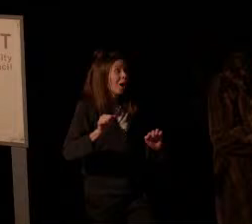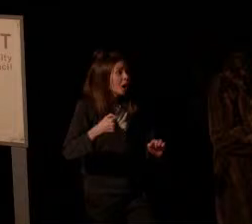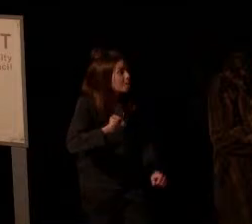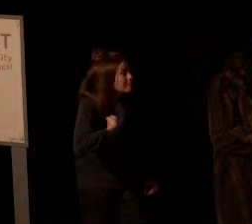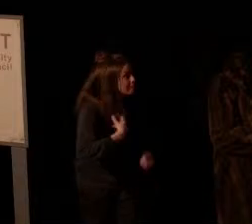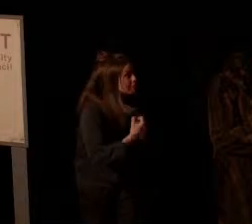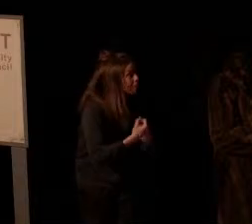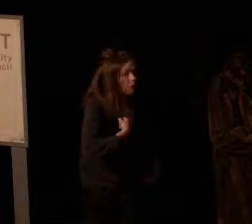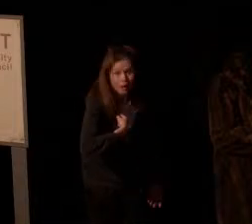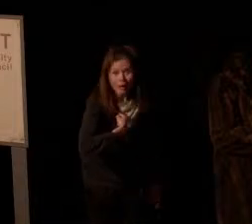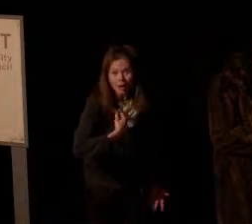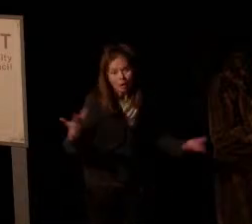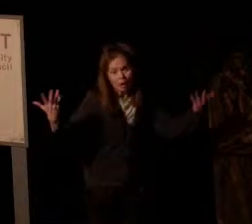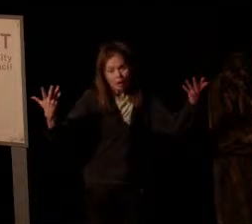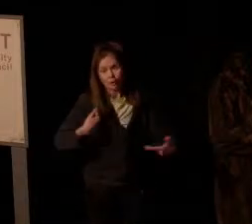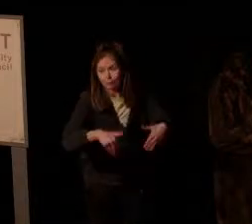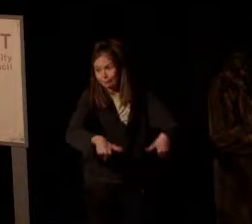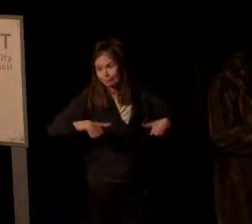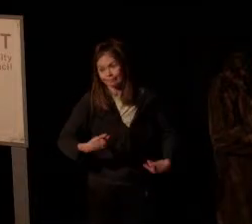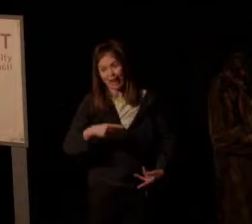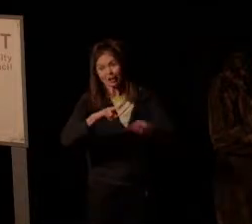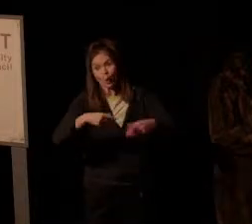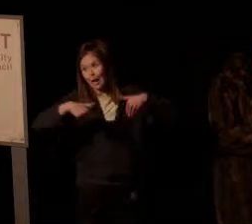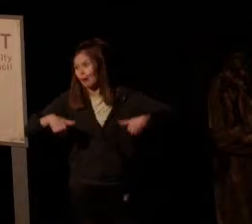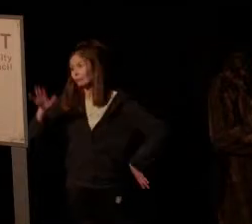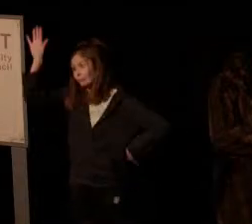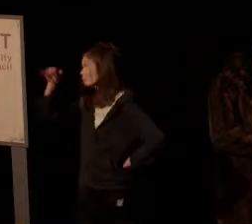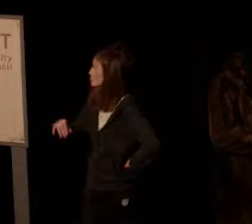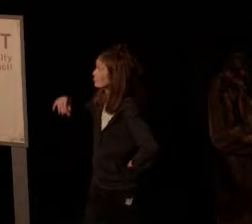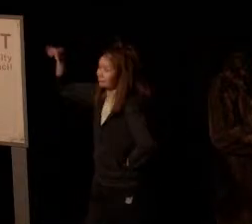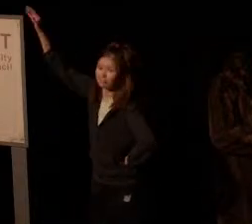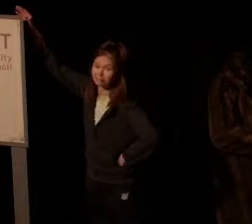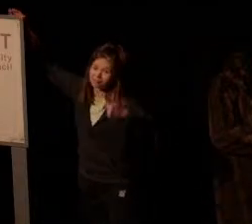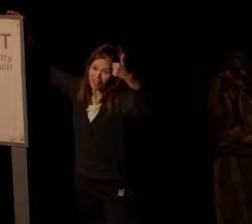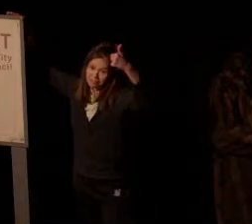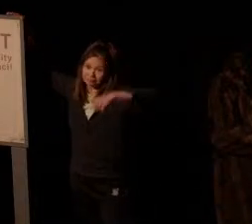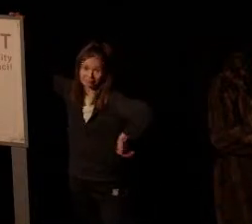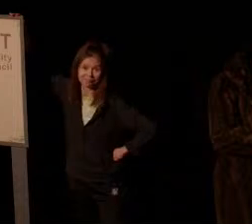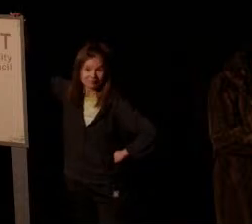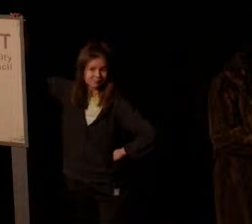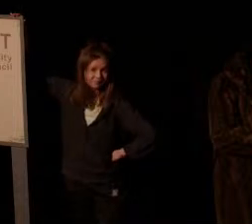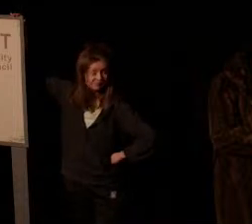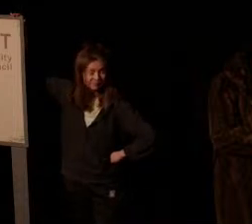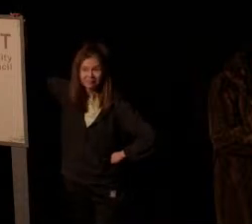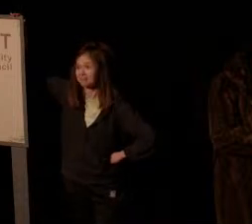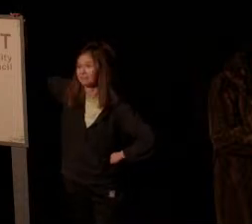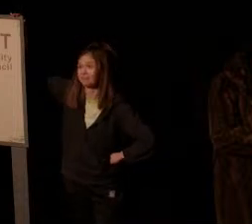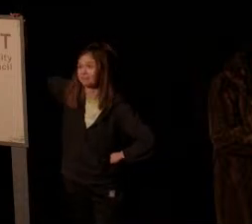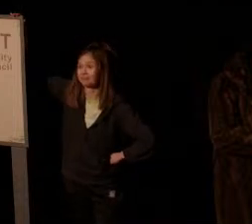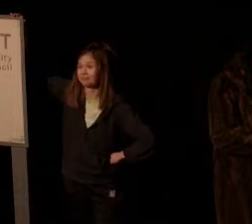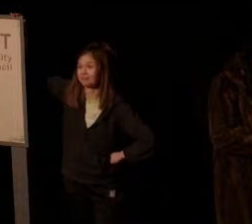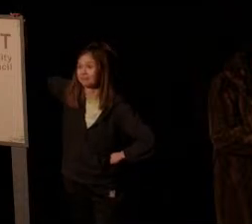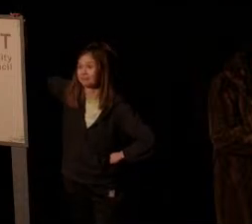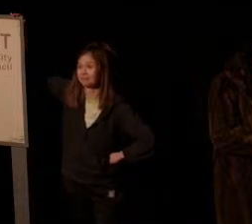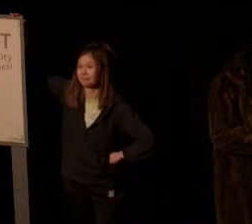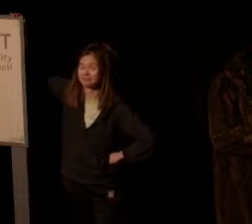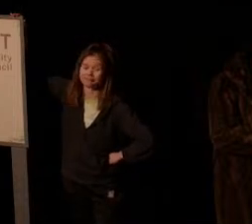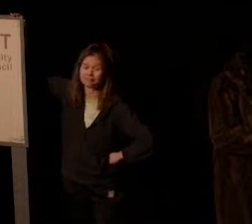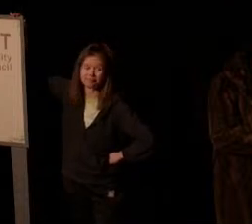Becky. Yeah, you. Okay. Yep. Uh-huh. Right.